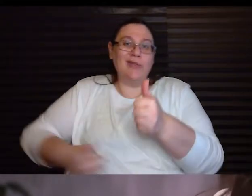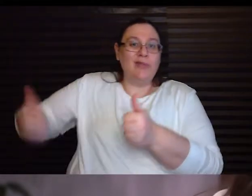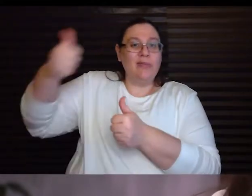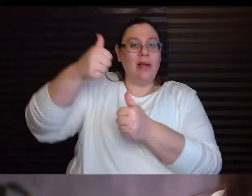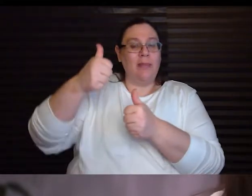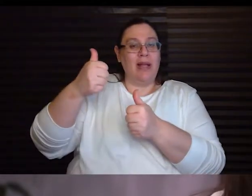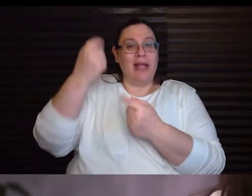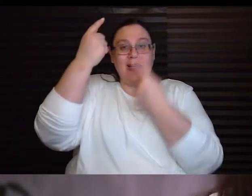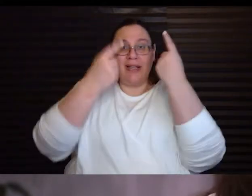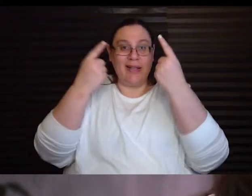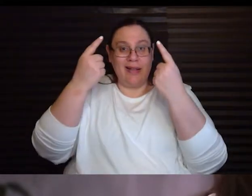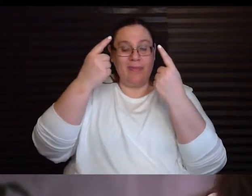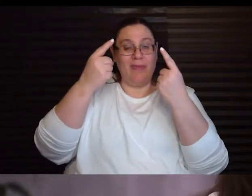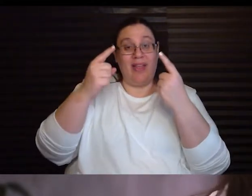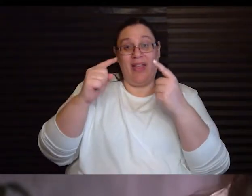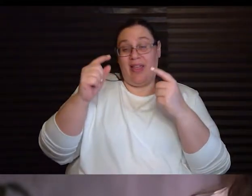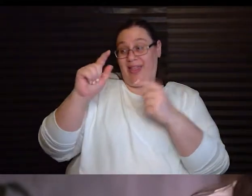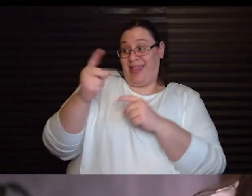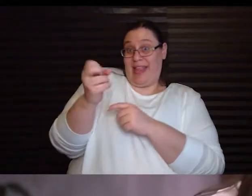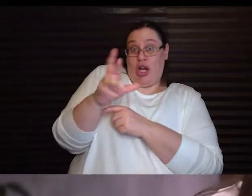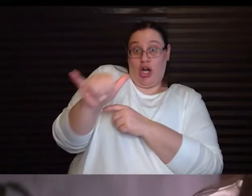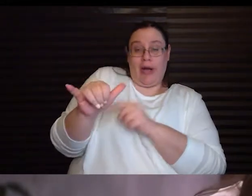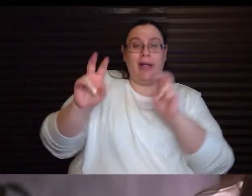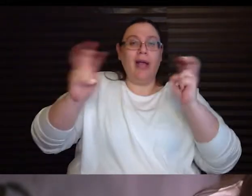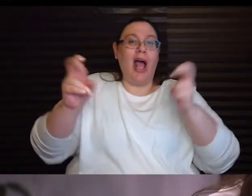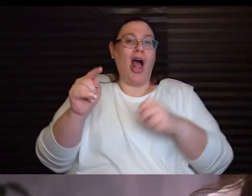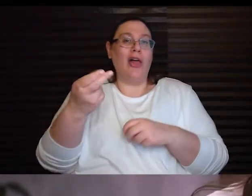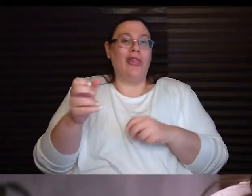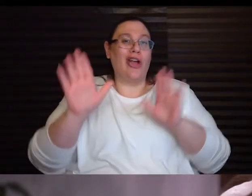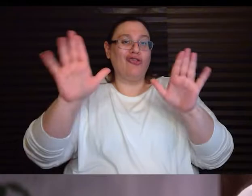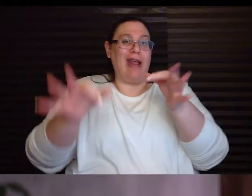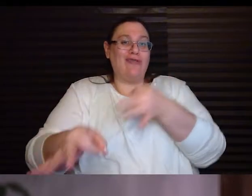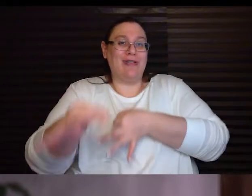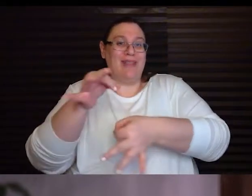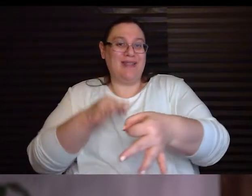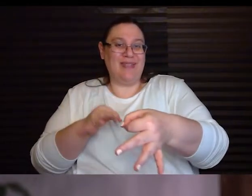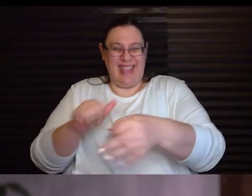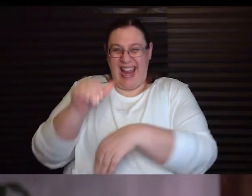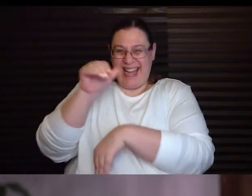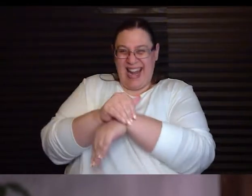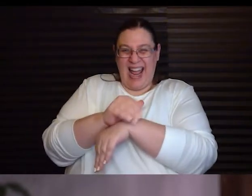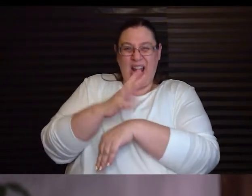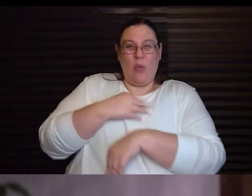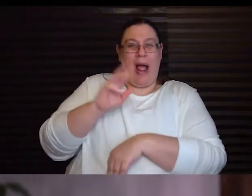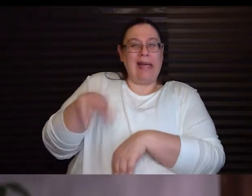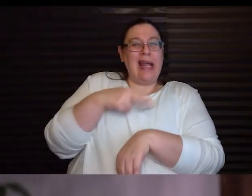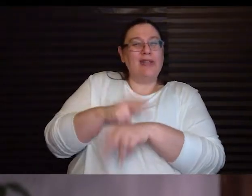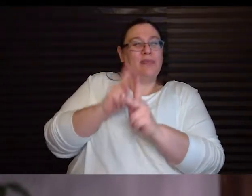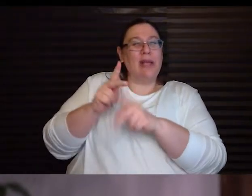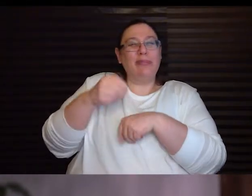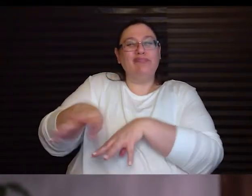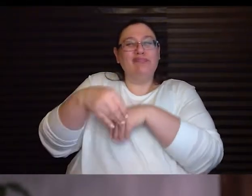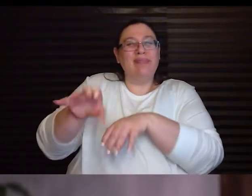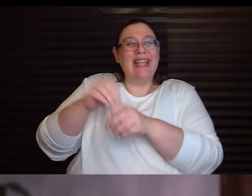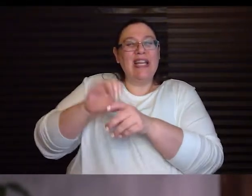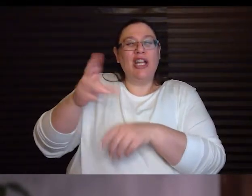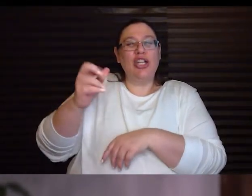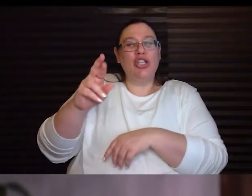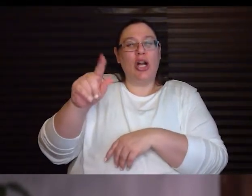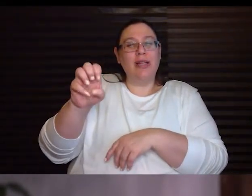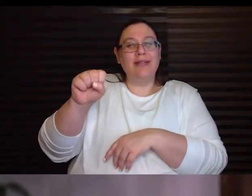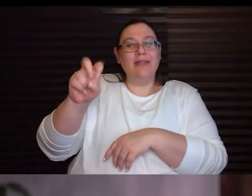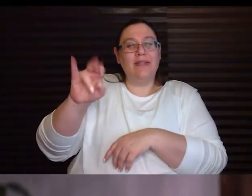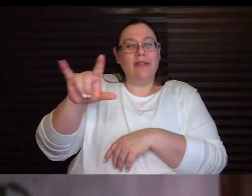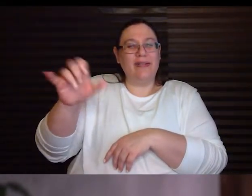conspiracy theory known as the Great Replacement. The night that the white nationalists marched in Charlottesville in